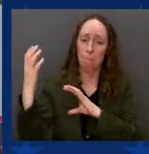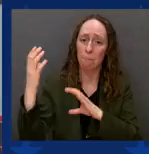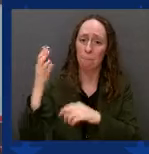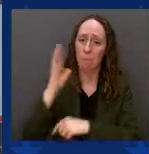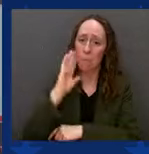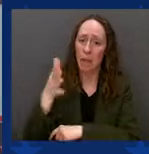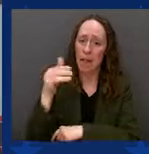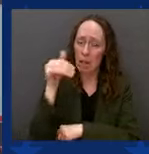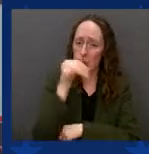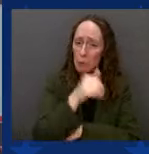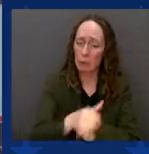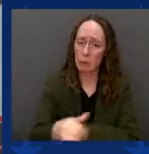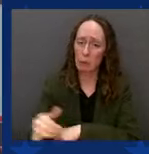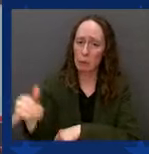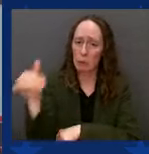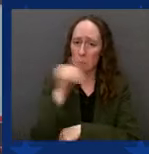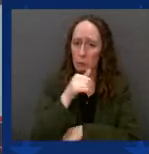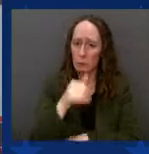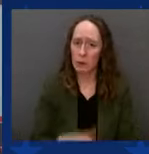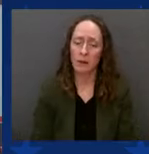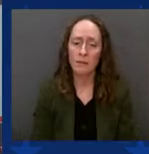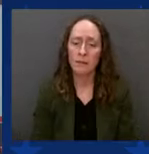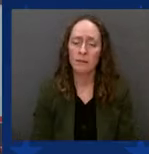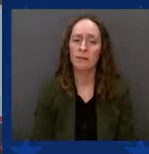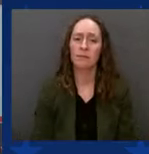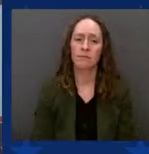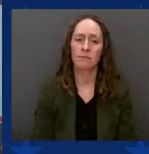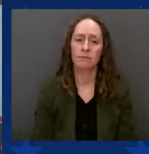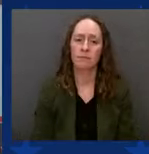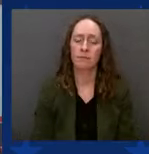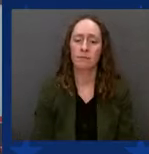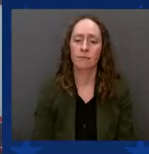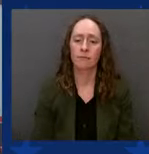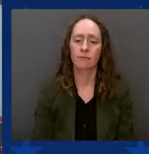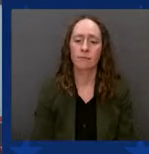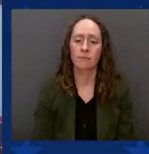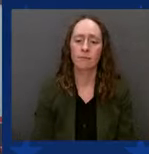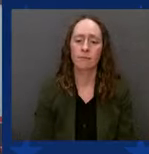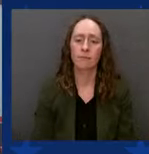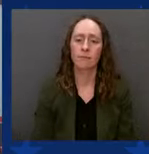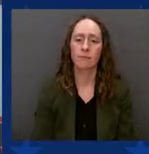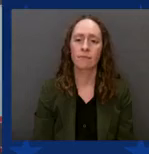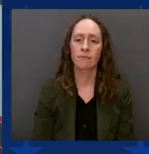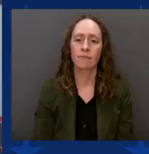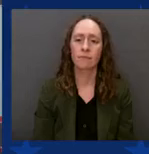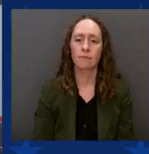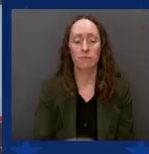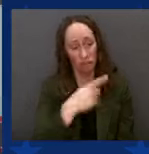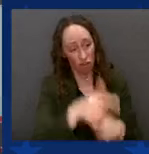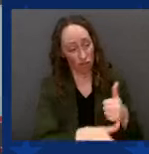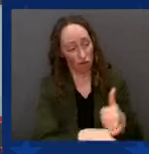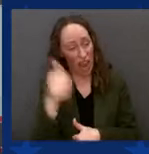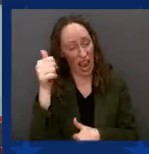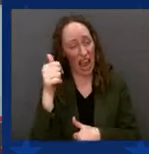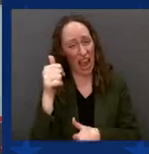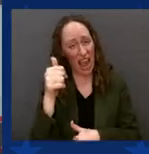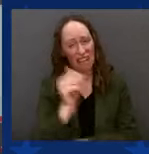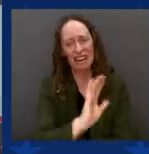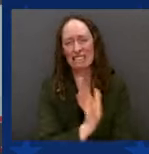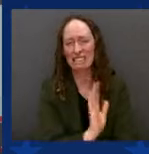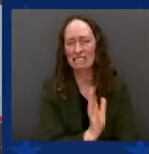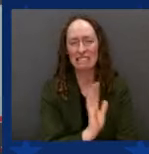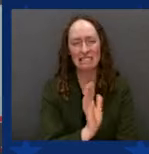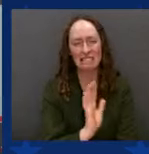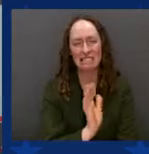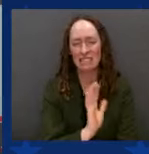I said. Instead of making threats about default, which would be catastrophic, let's take that off the table. Let's,